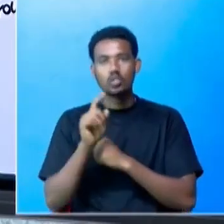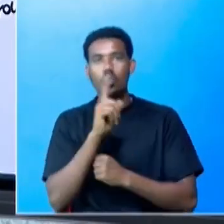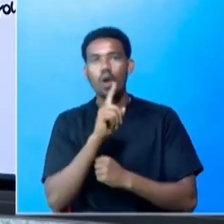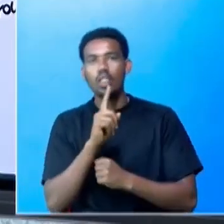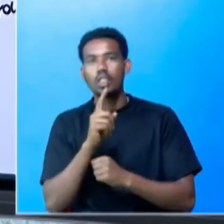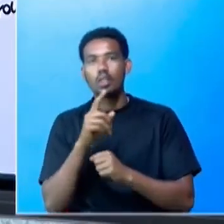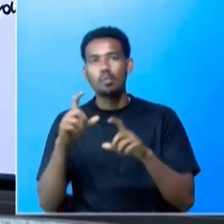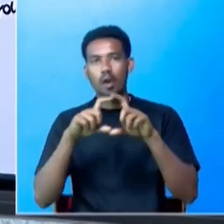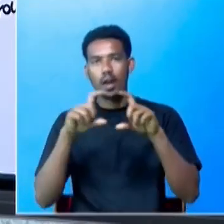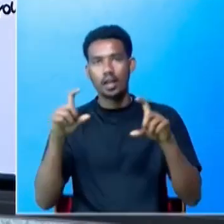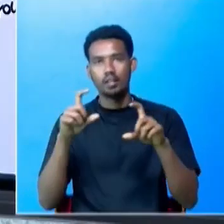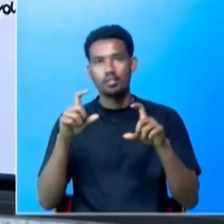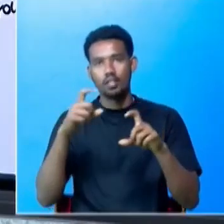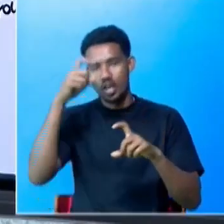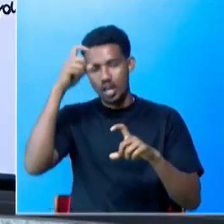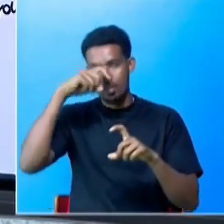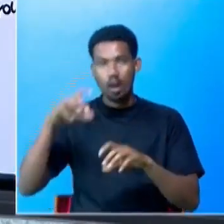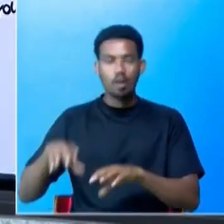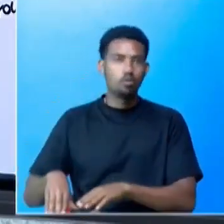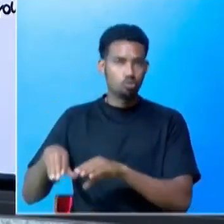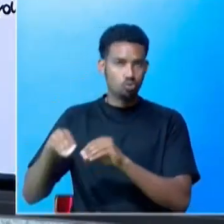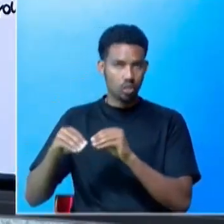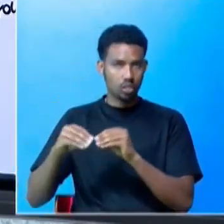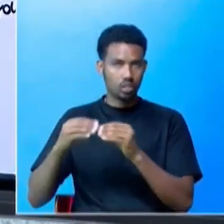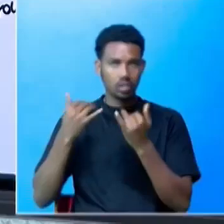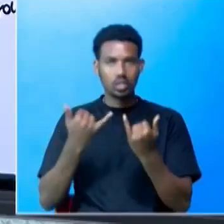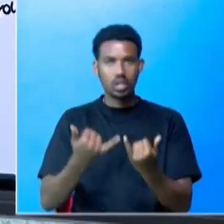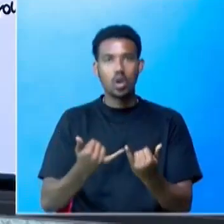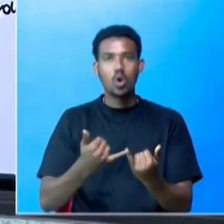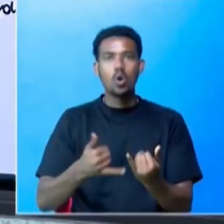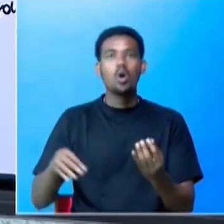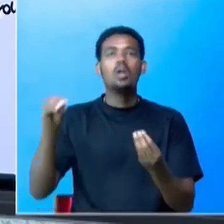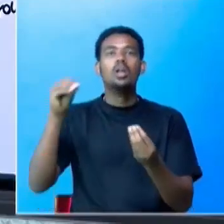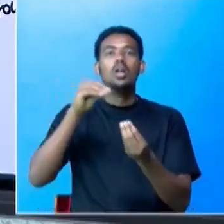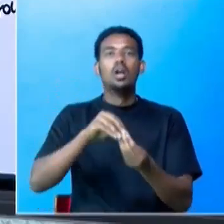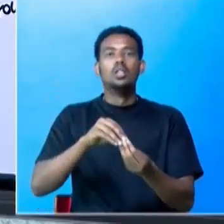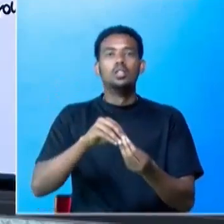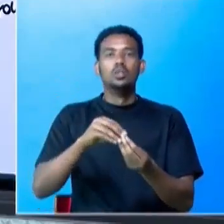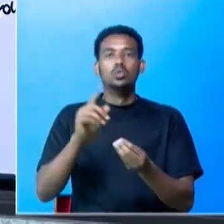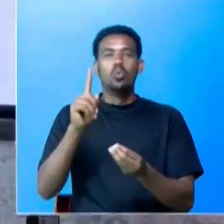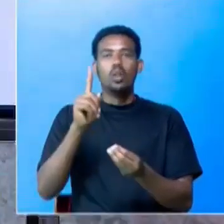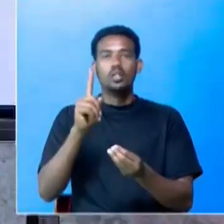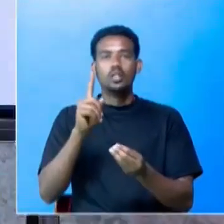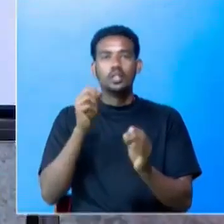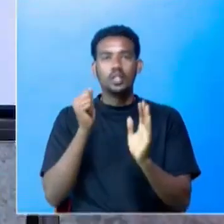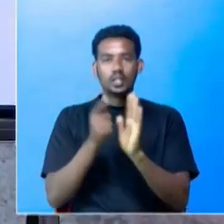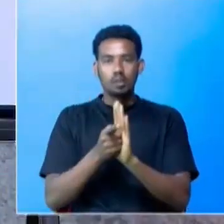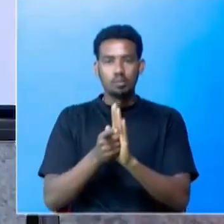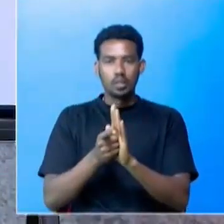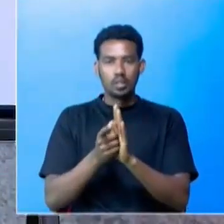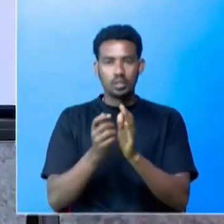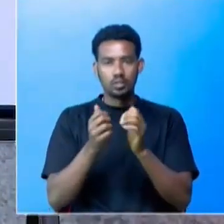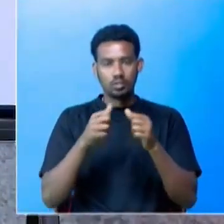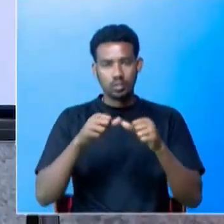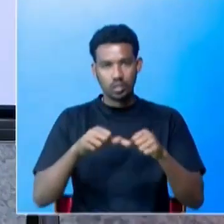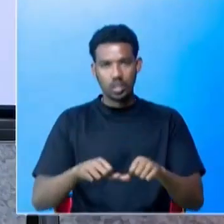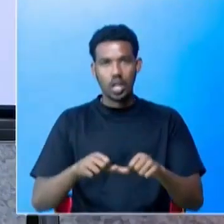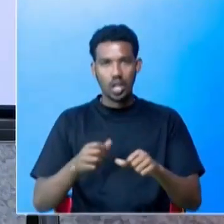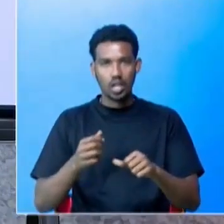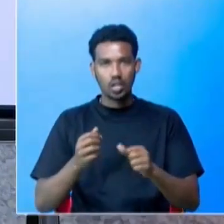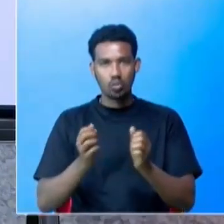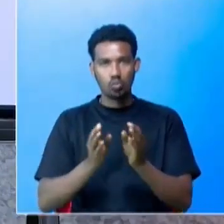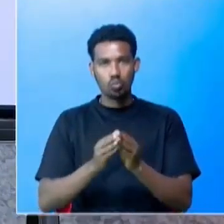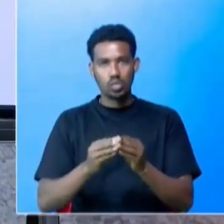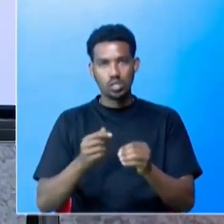Paragraph. Bravo, students. Let us add one more example. Stay with me and don't forget to take a